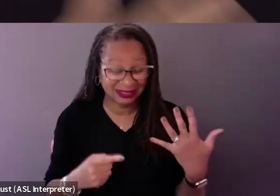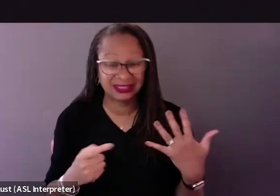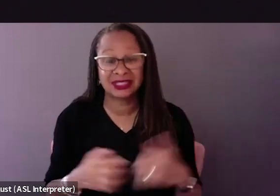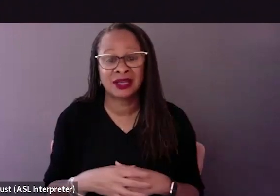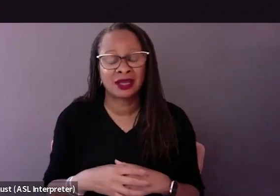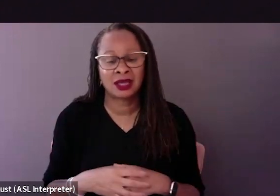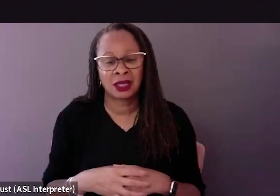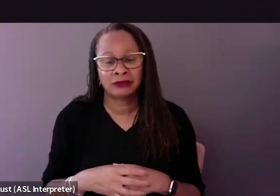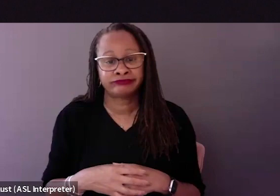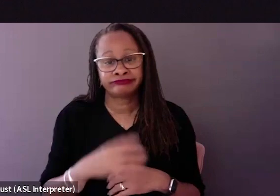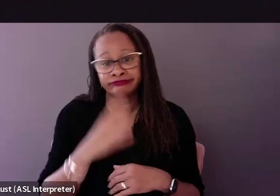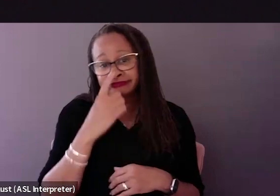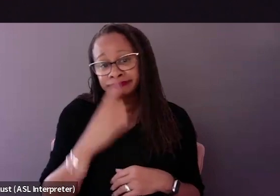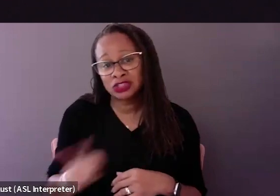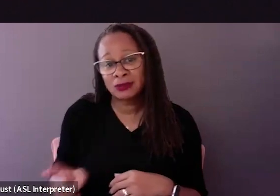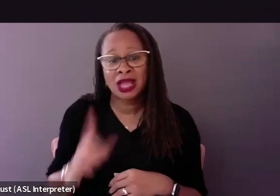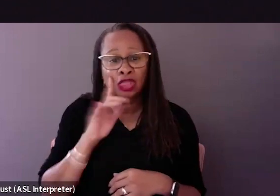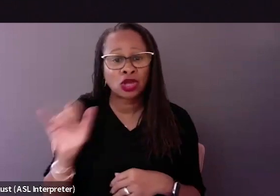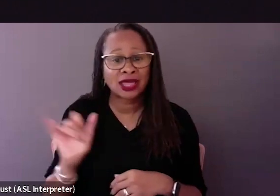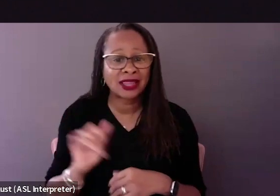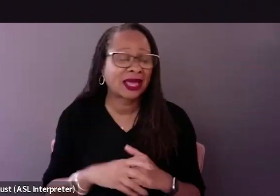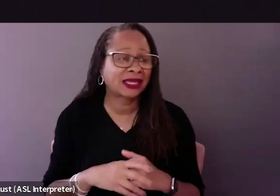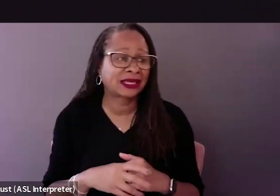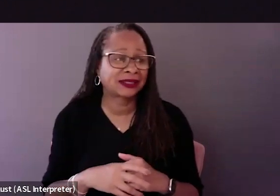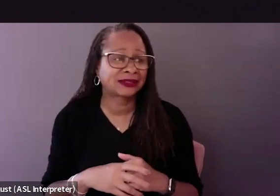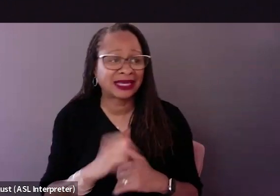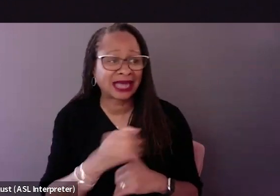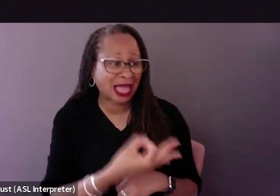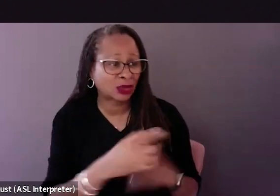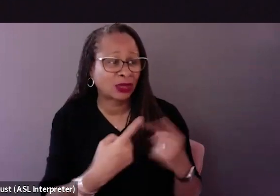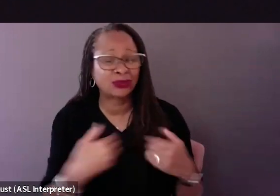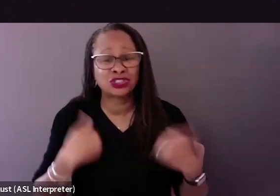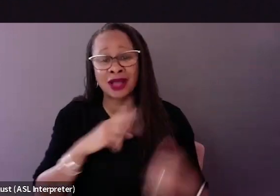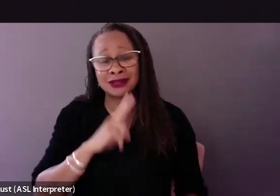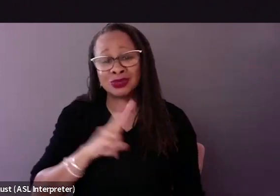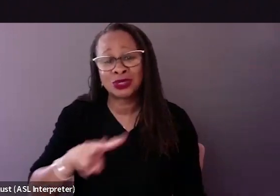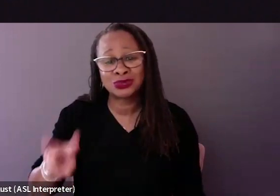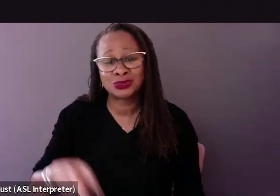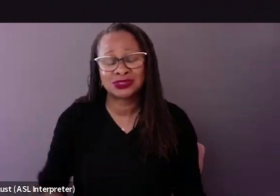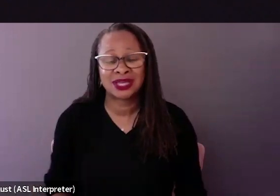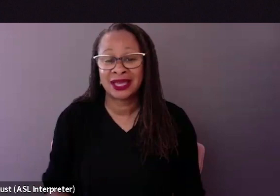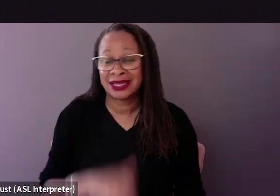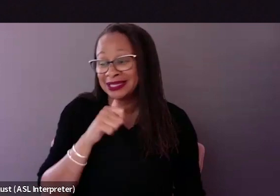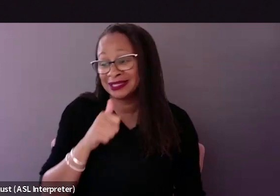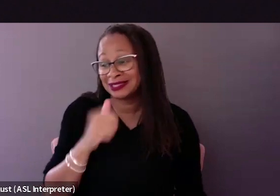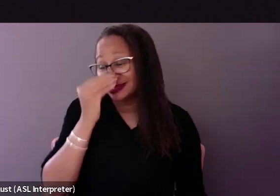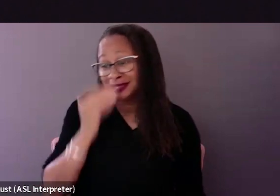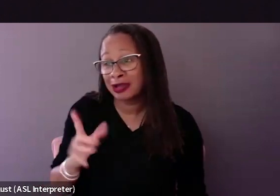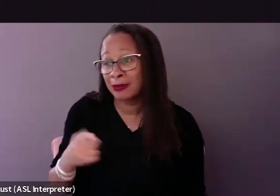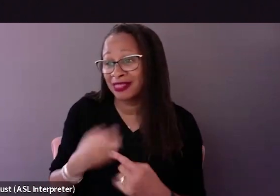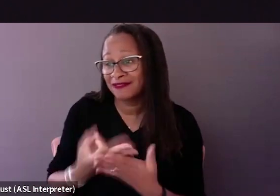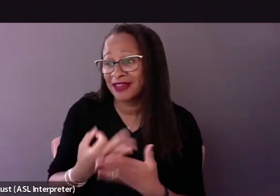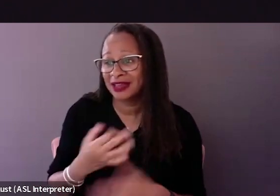doesn't mind looking like an asshole when he was a young 22-year-old, and he doesn't mind the fact that he was